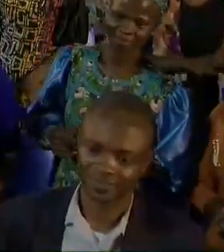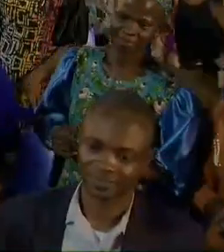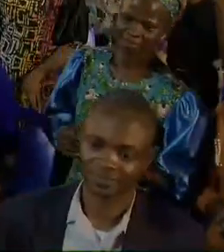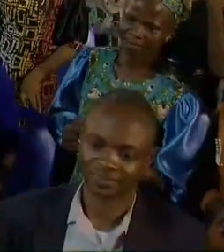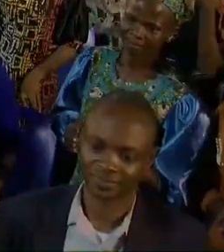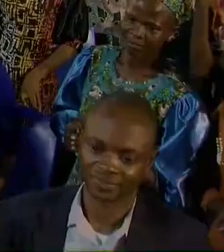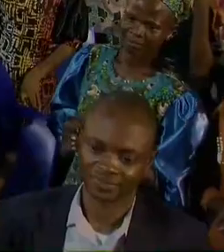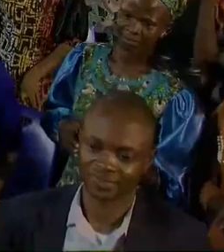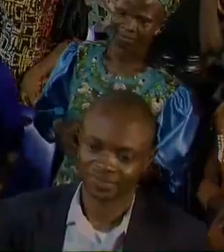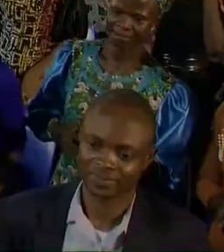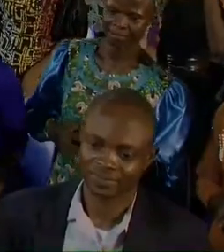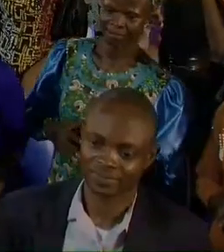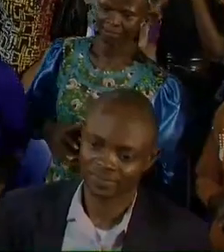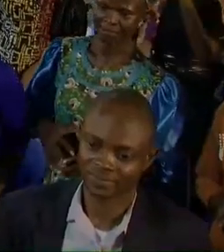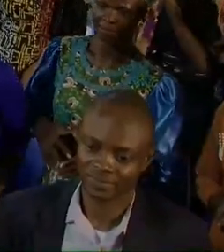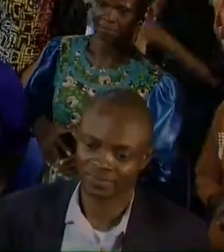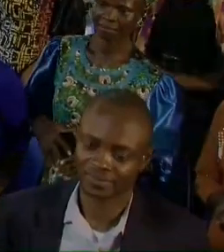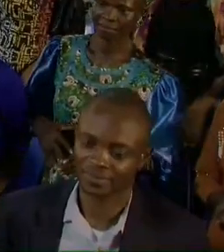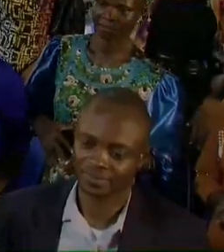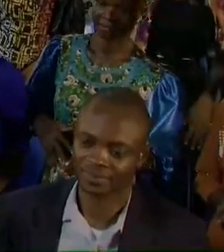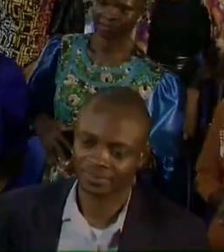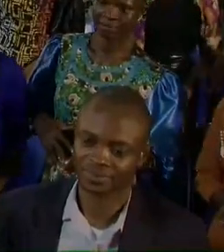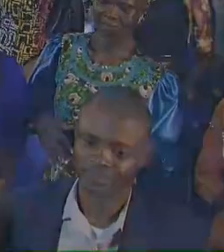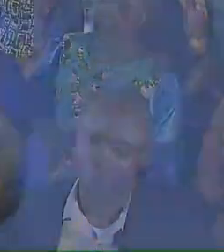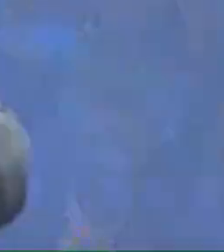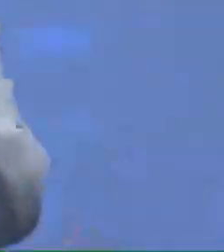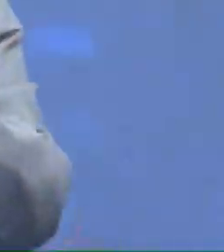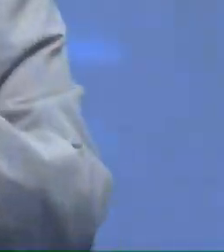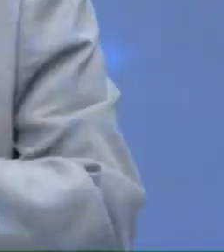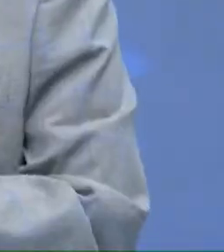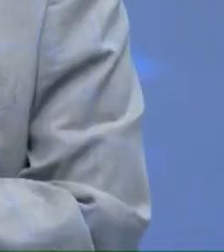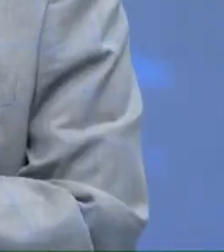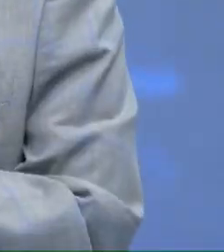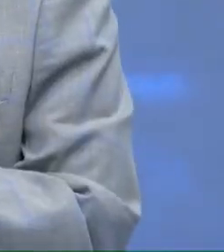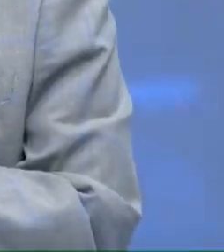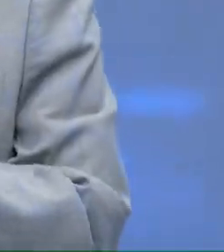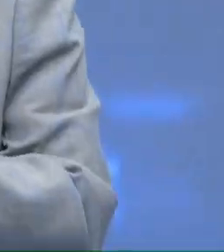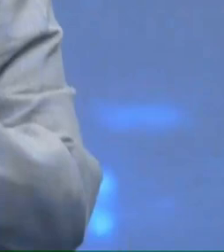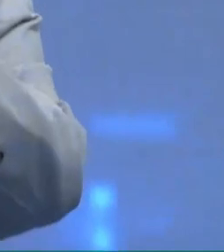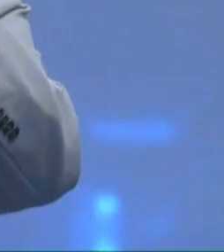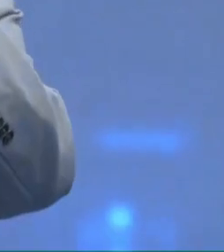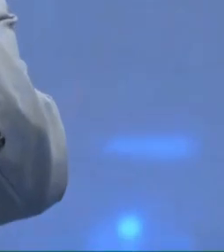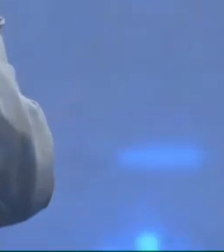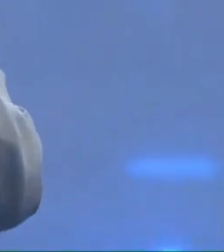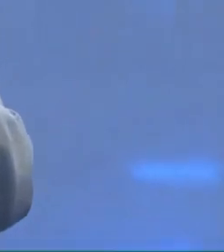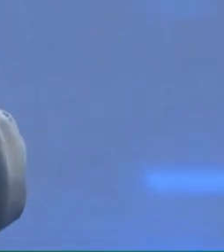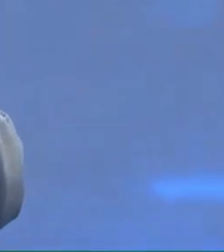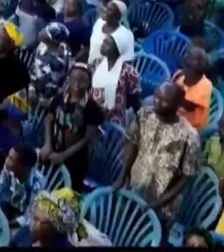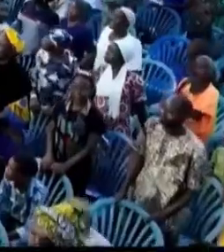who are here, young and old, men and women, boys and girls.